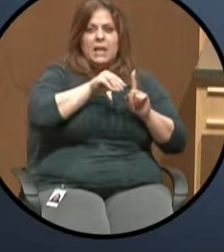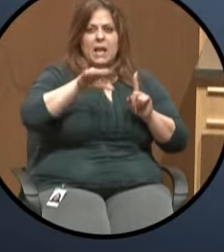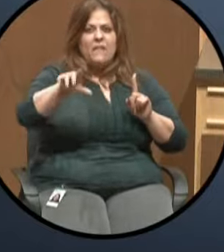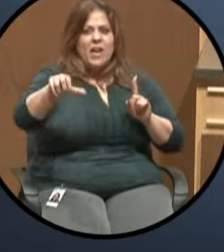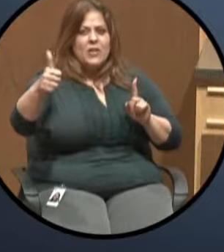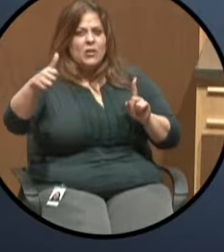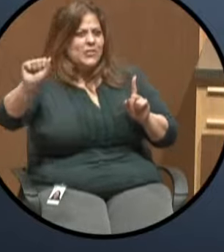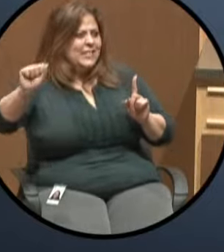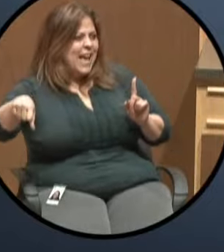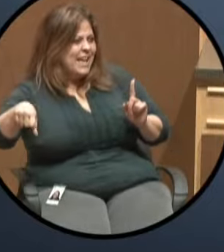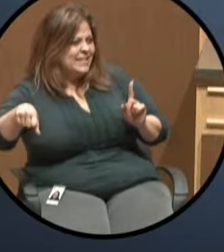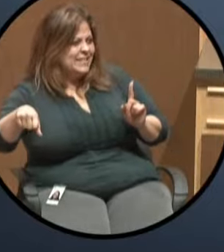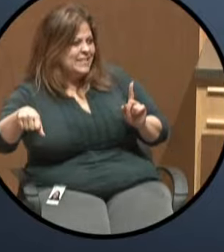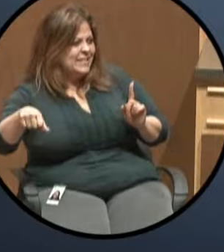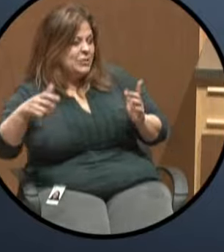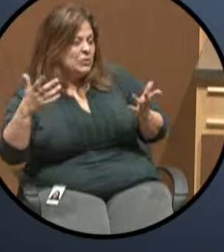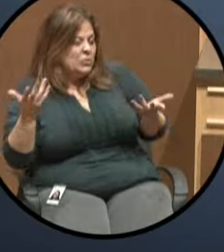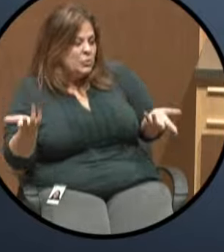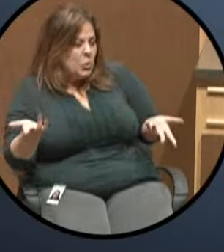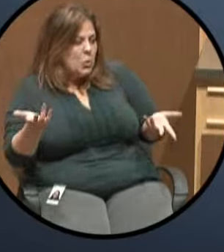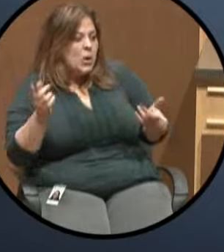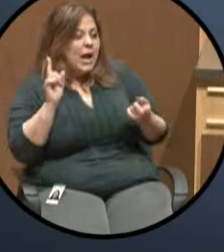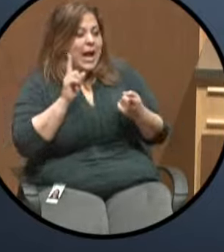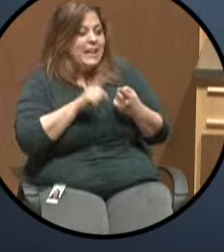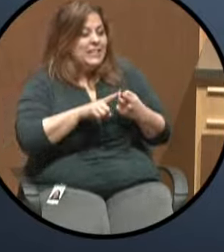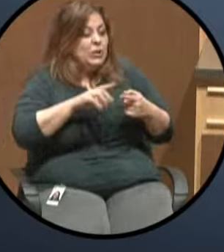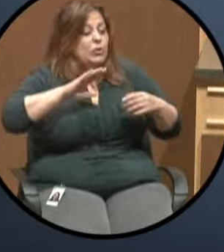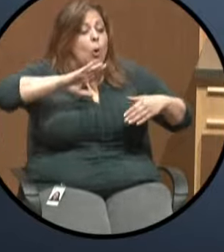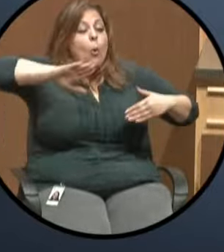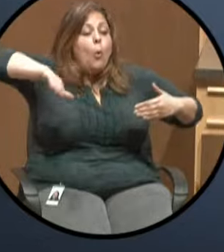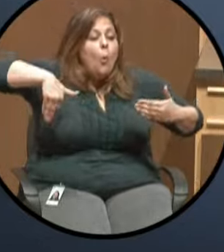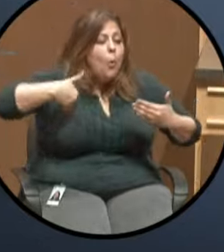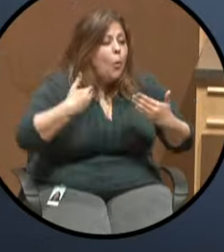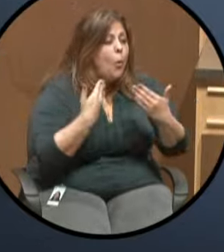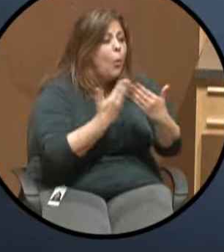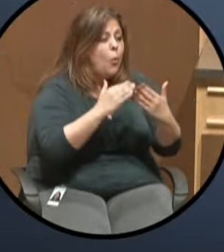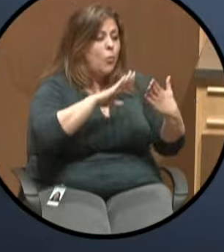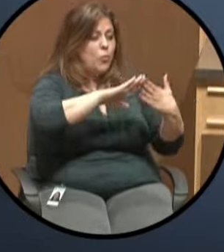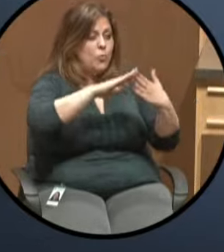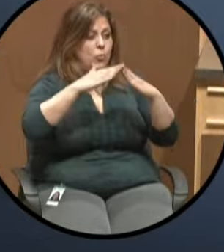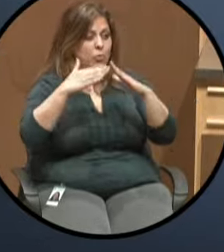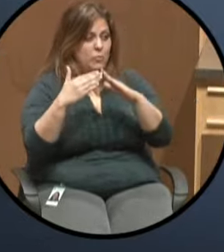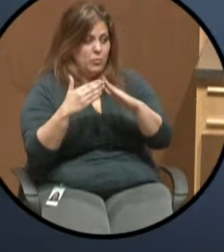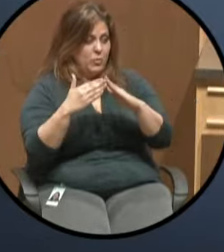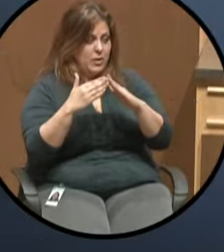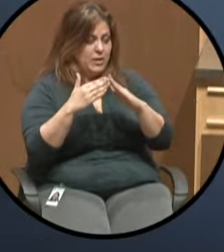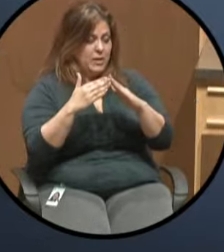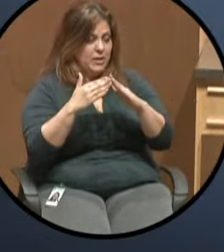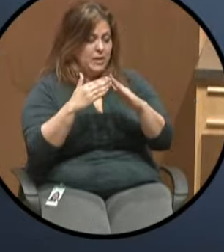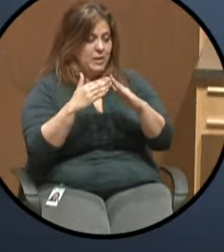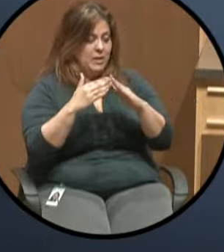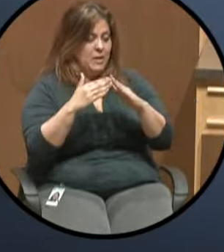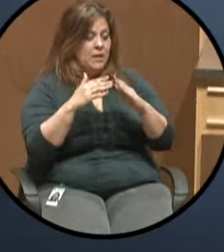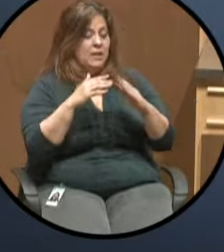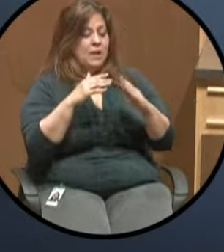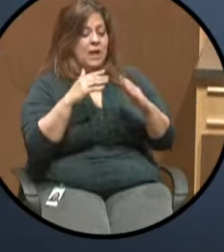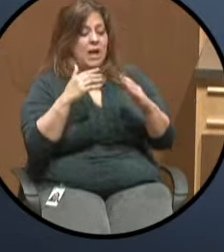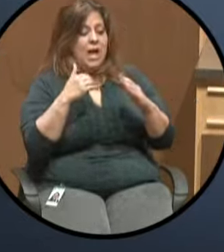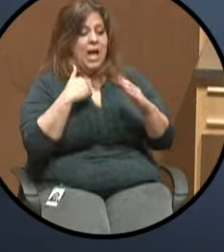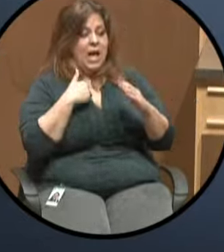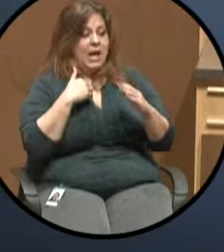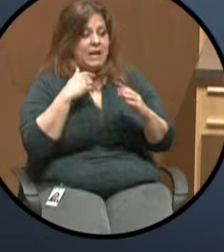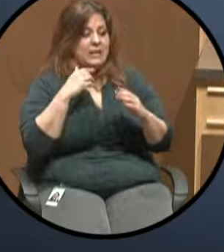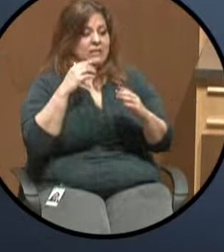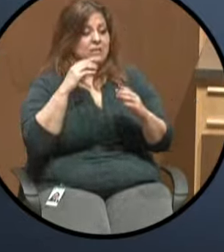until the amount of COVID in the community is down to a certain safer level, the